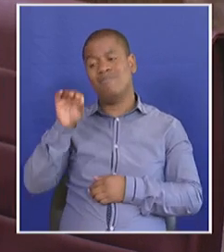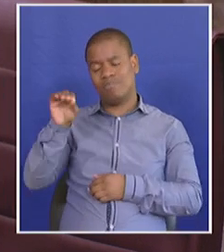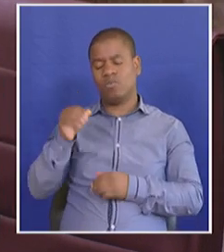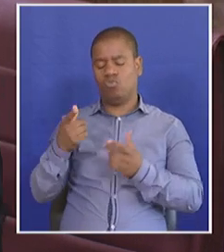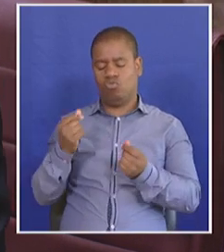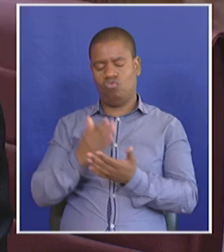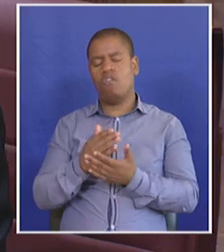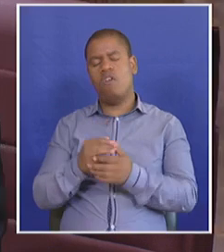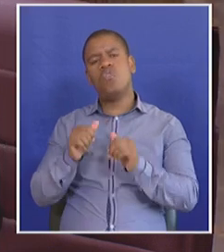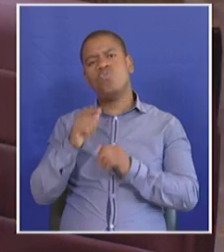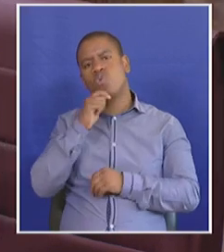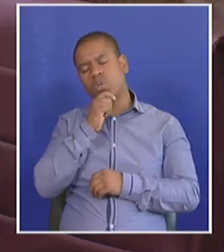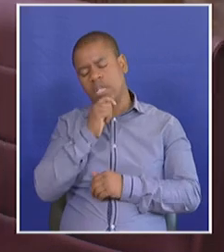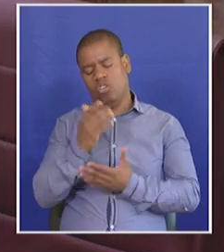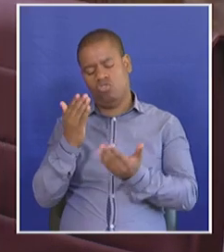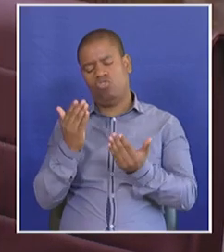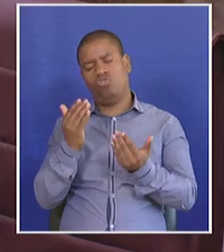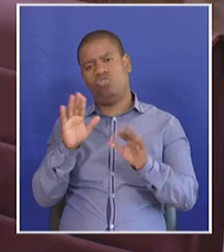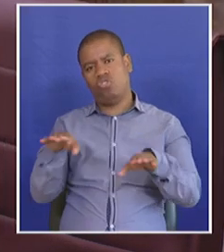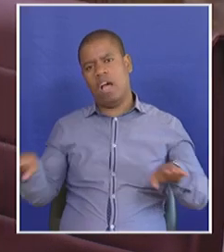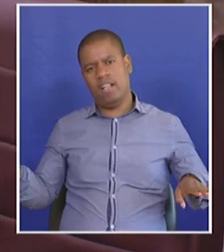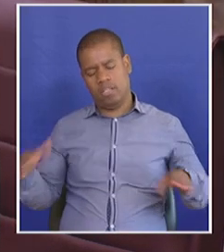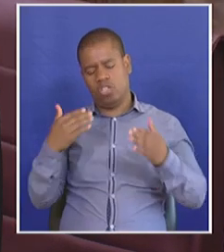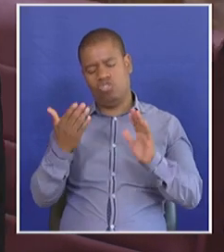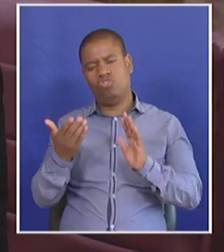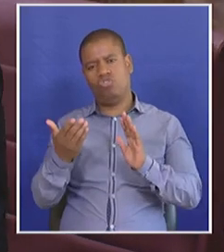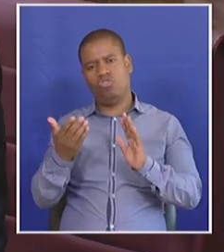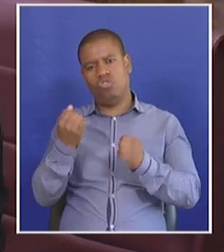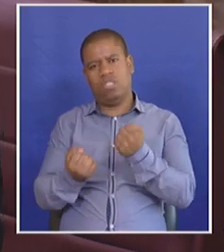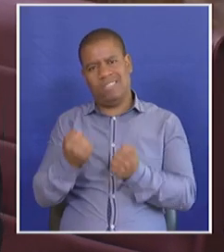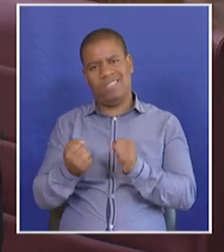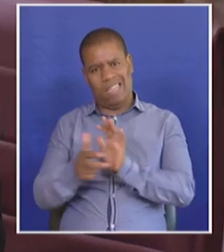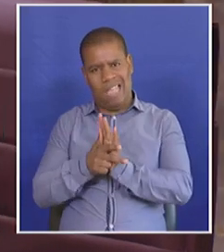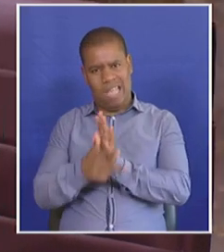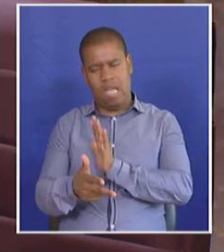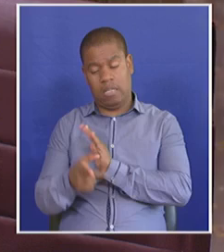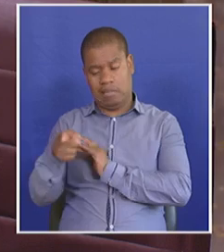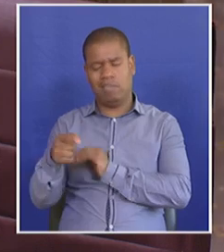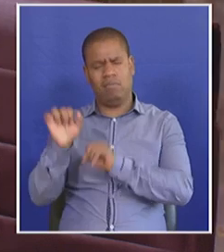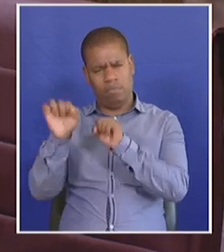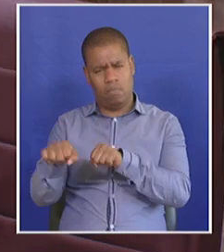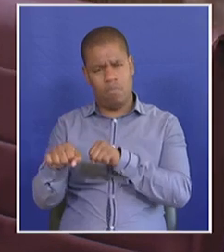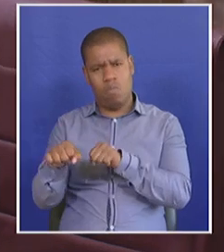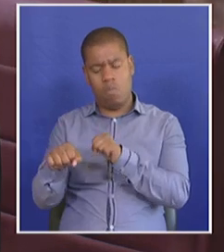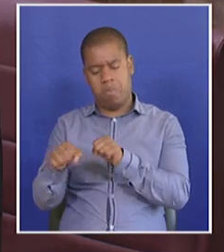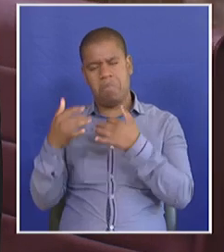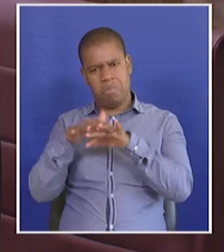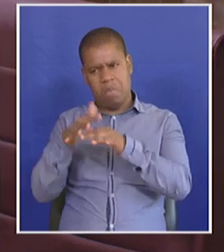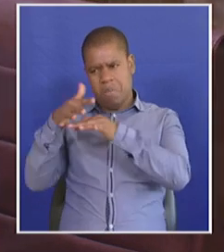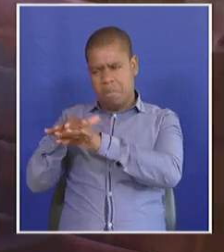Act, which came into effect about 6 years ago. So it was implemented